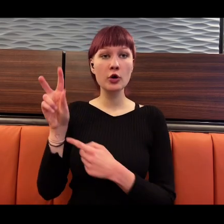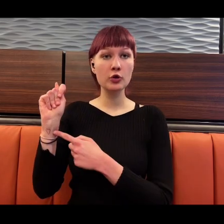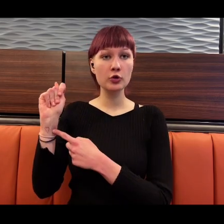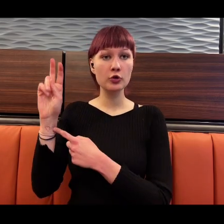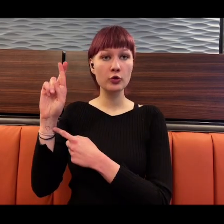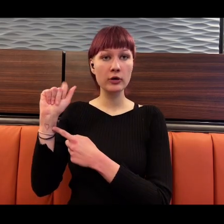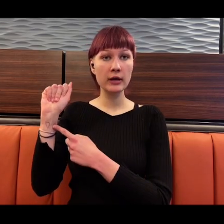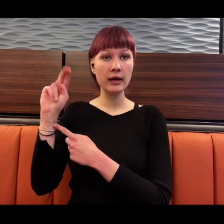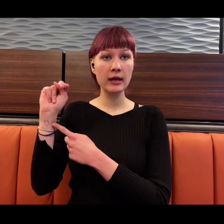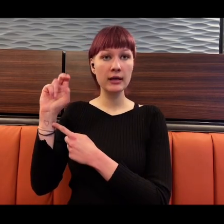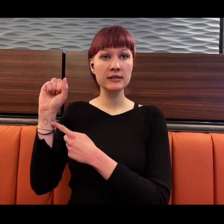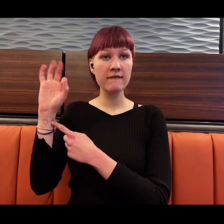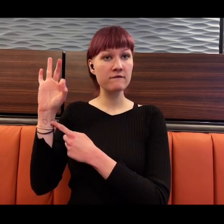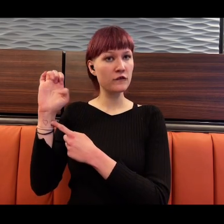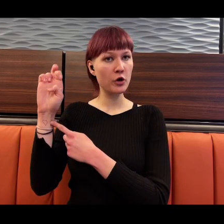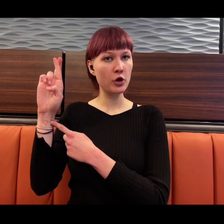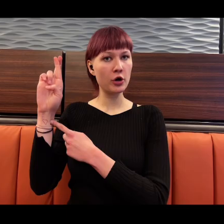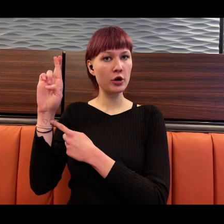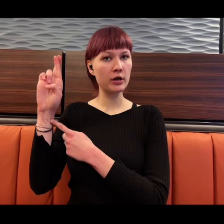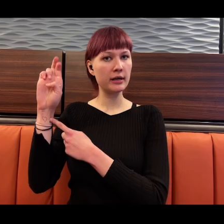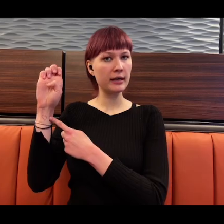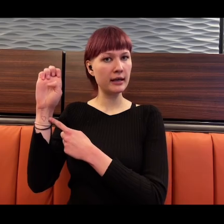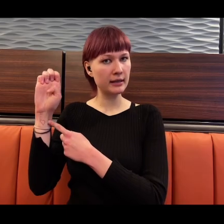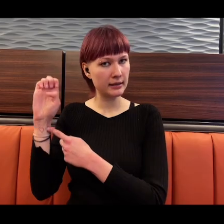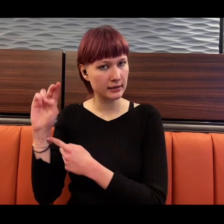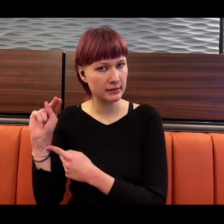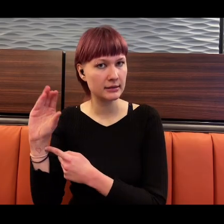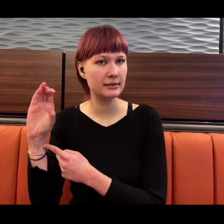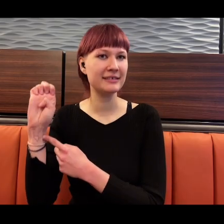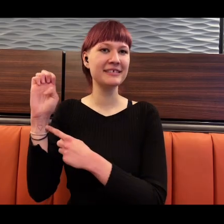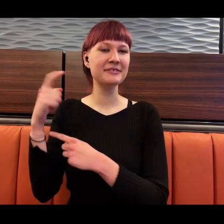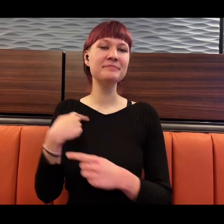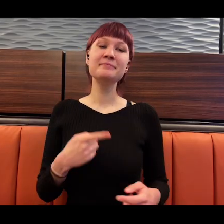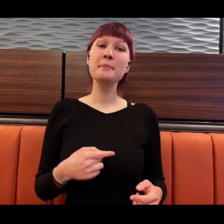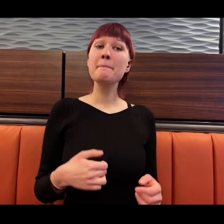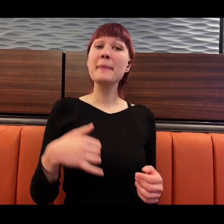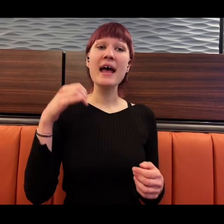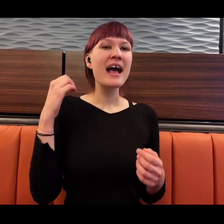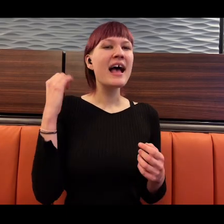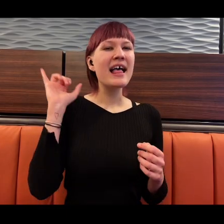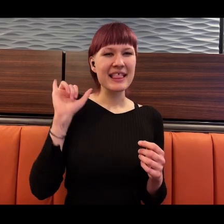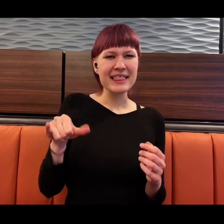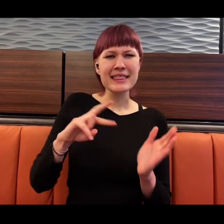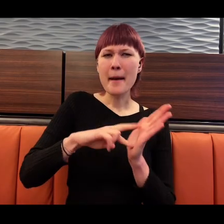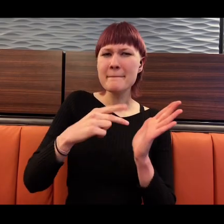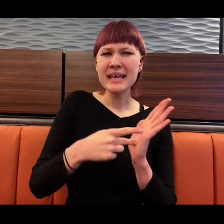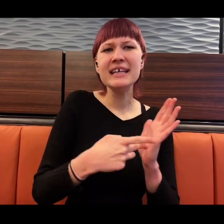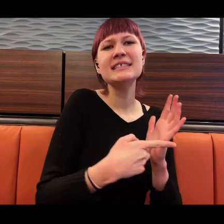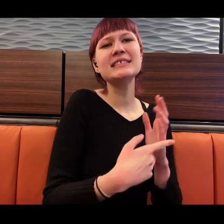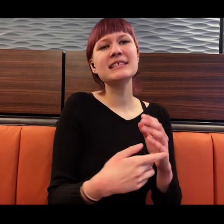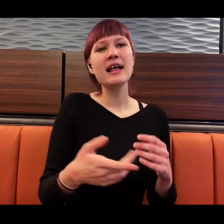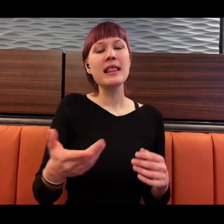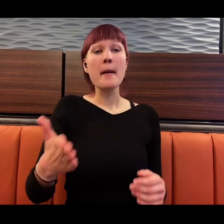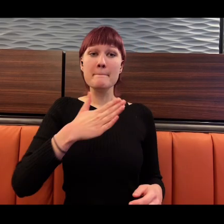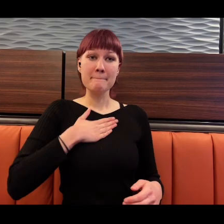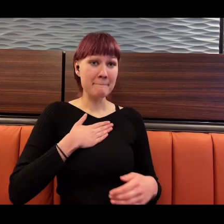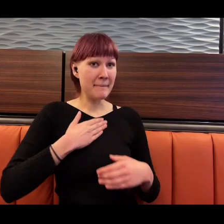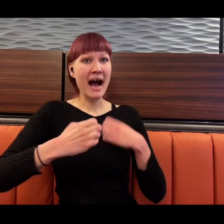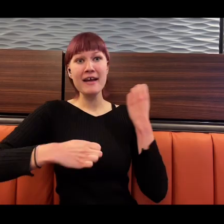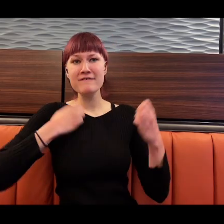your feelings and emotions onto other people. In psychoanalysis, the assumption is that you project your feelings